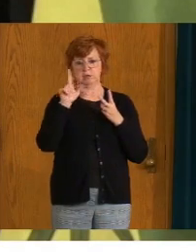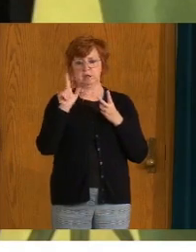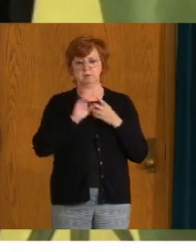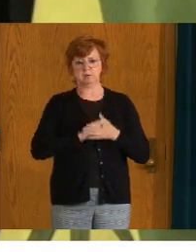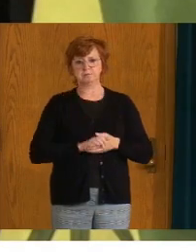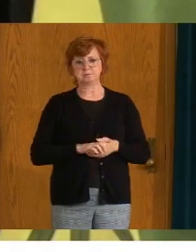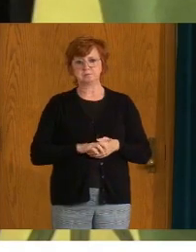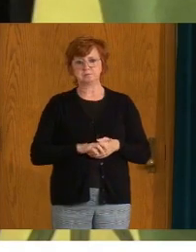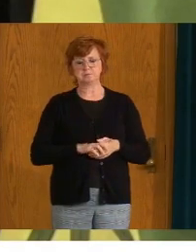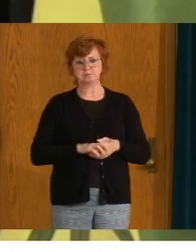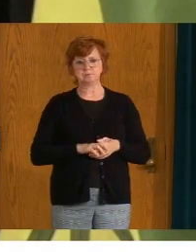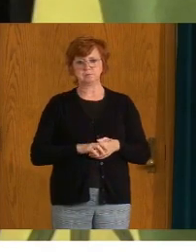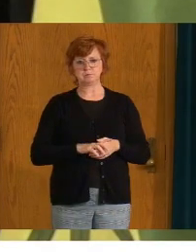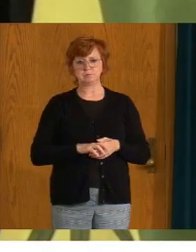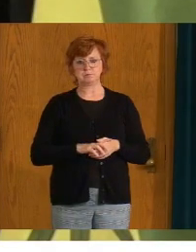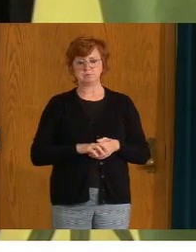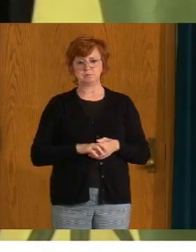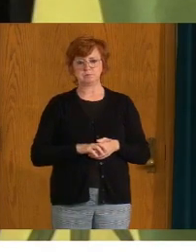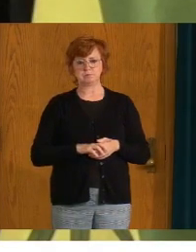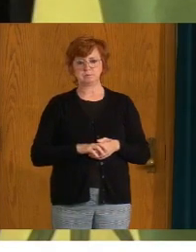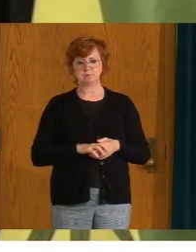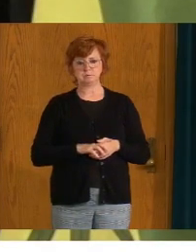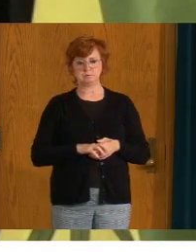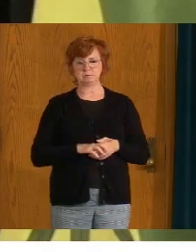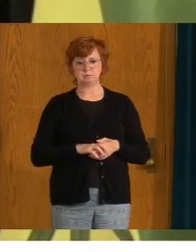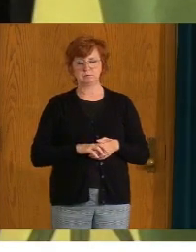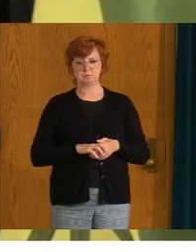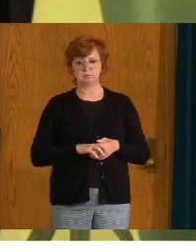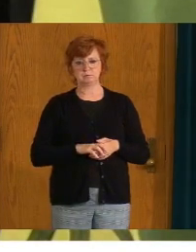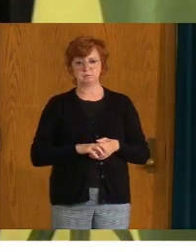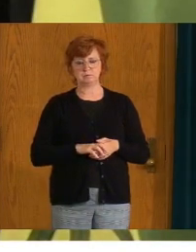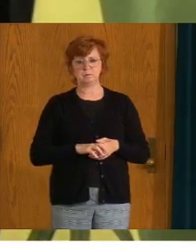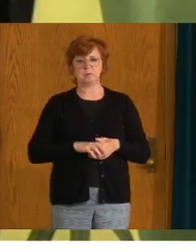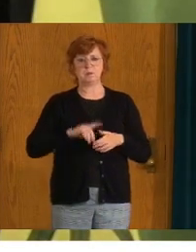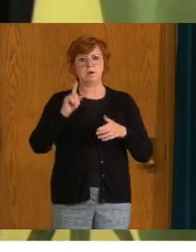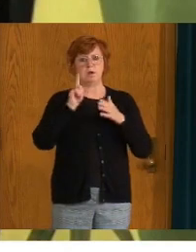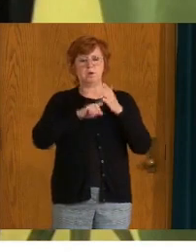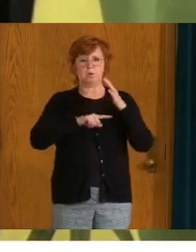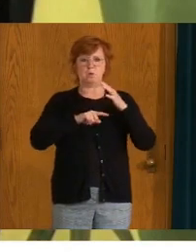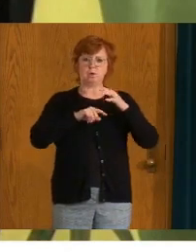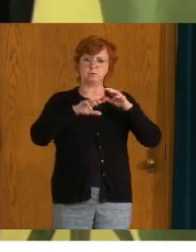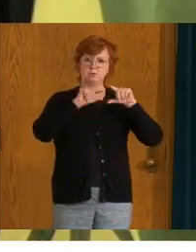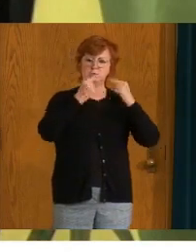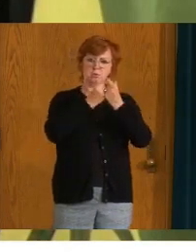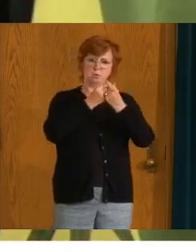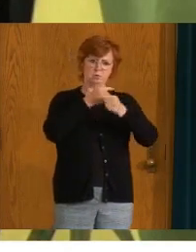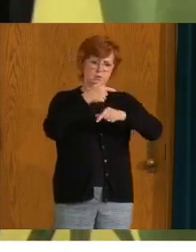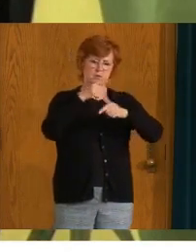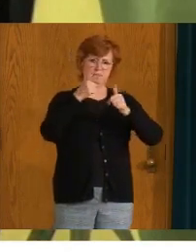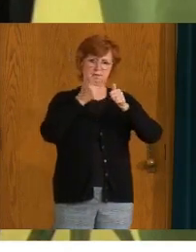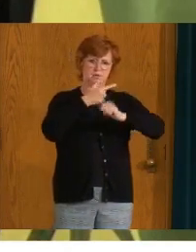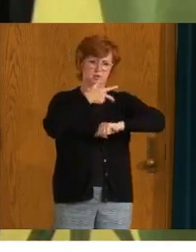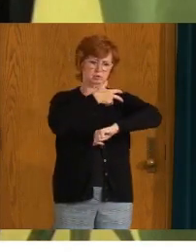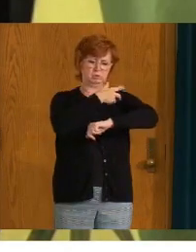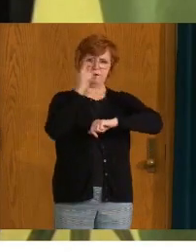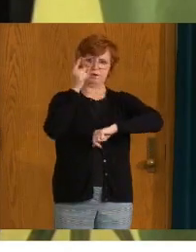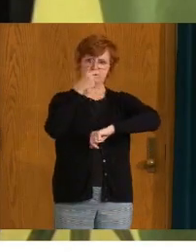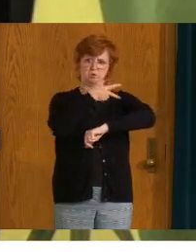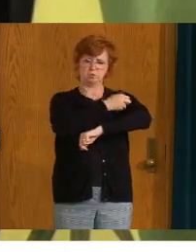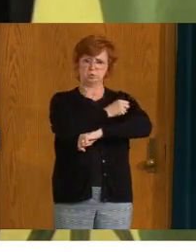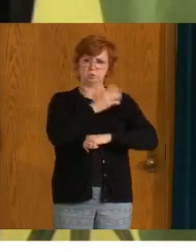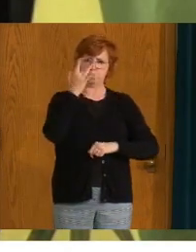first doses may be lacking. What can you tell us about where people have been missed and maybe some of the biggest reasons why people haven't got a first dose yet based on